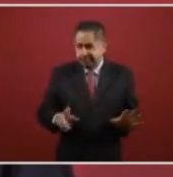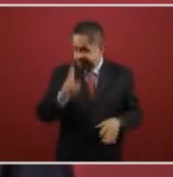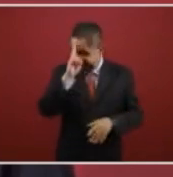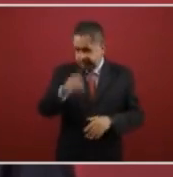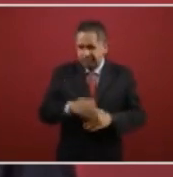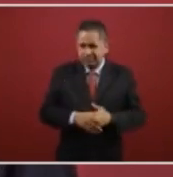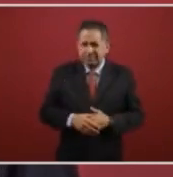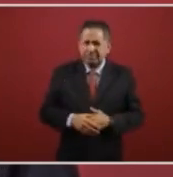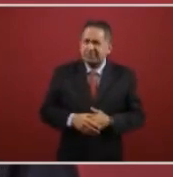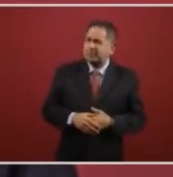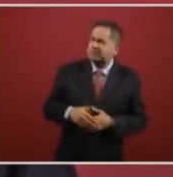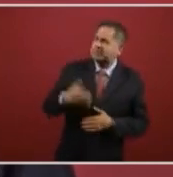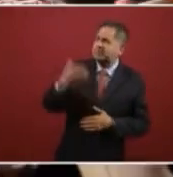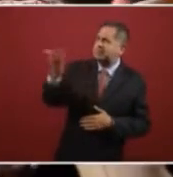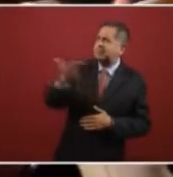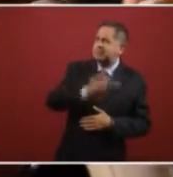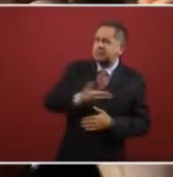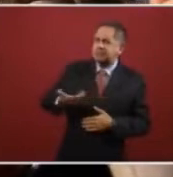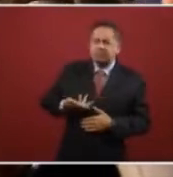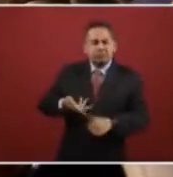It is prohibited.